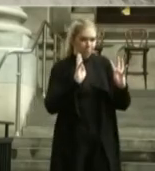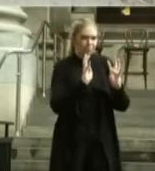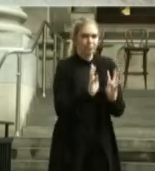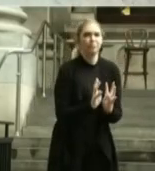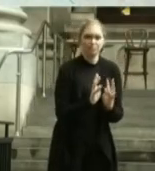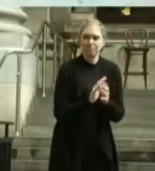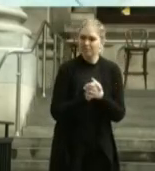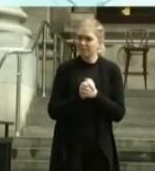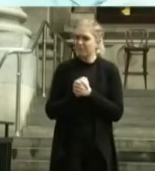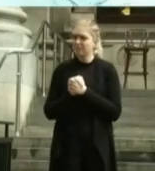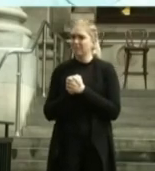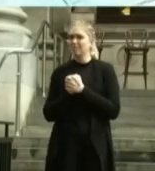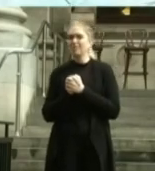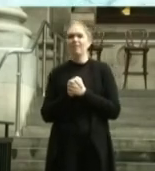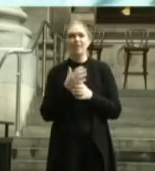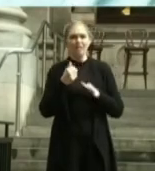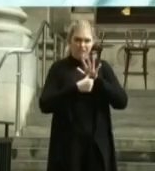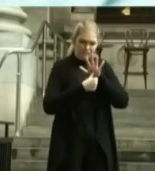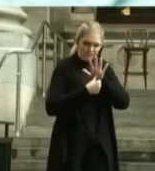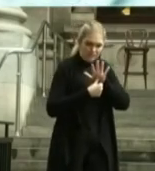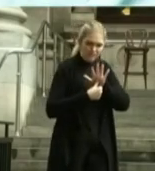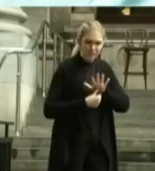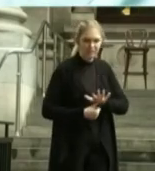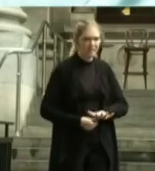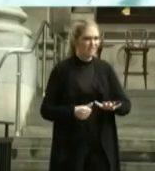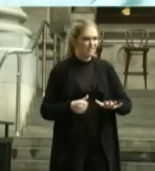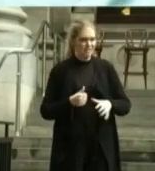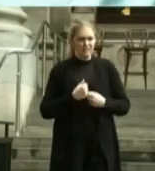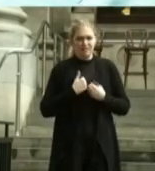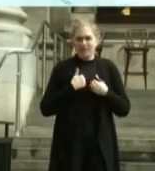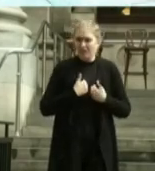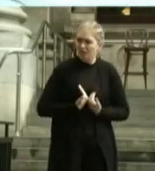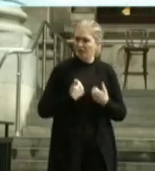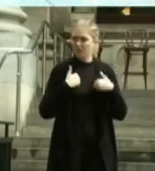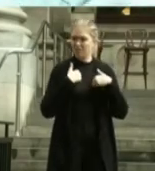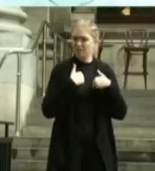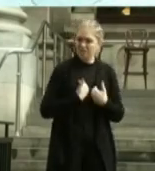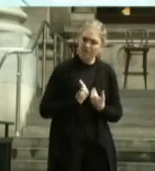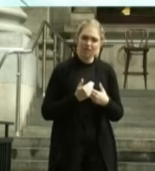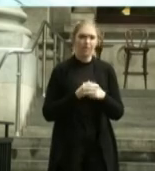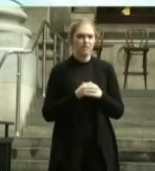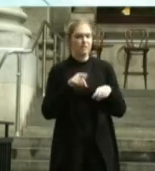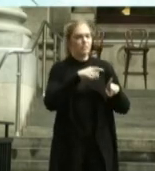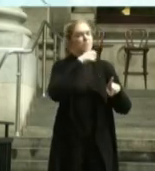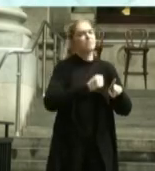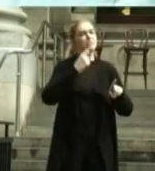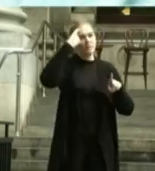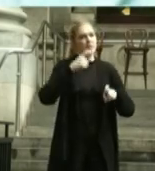land. Daily depression got tighter and tighter. Gurindji